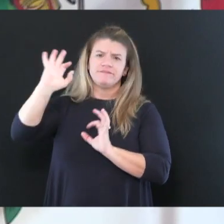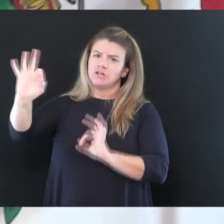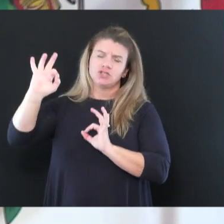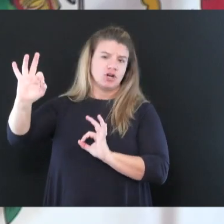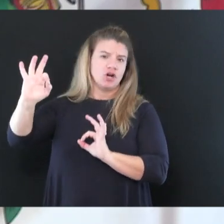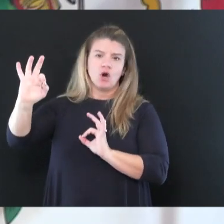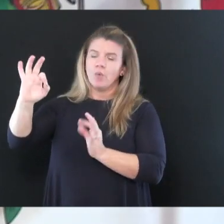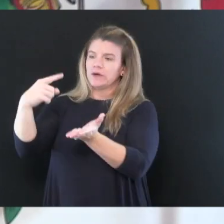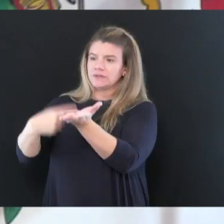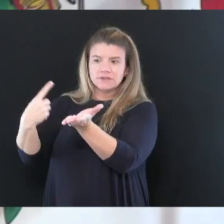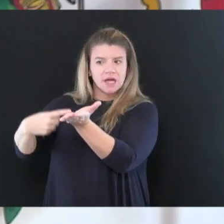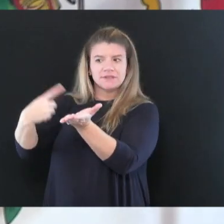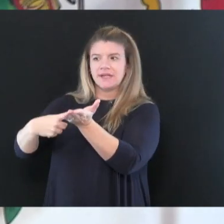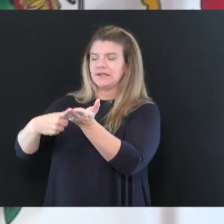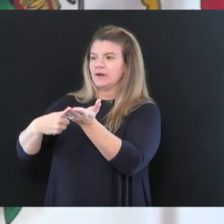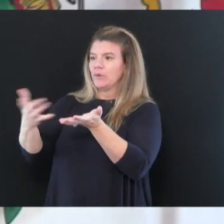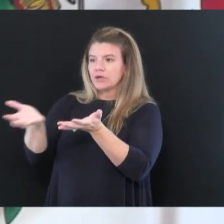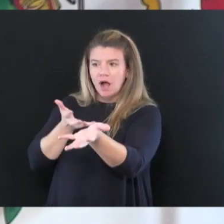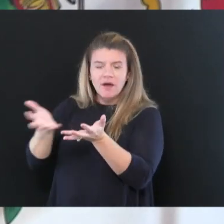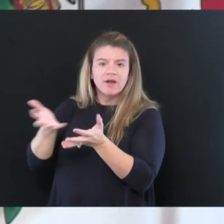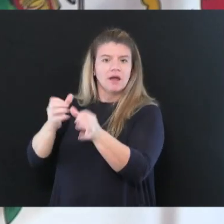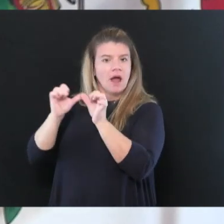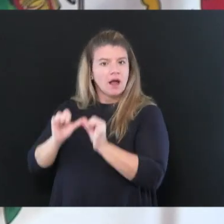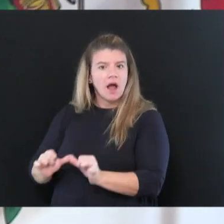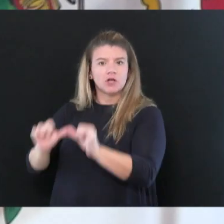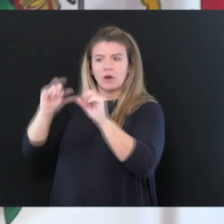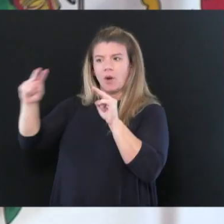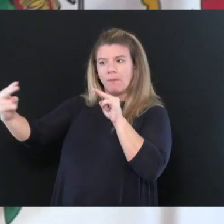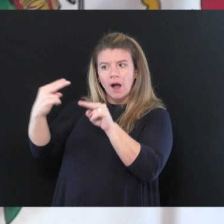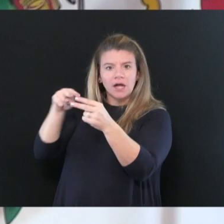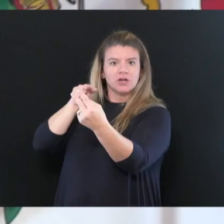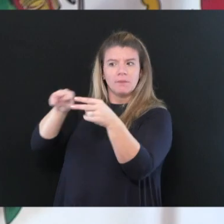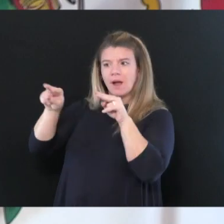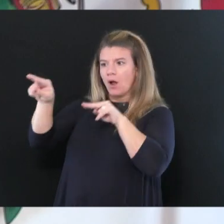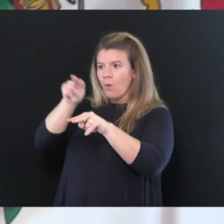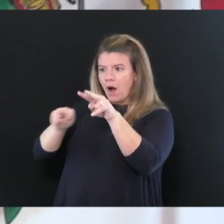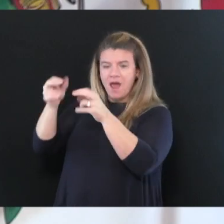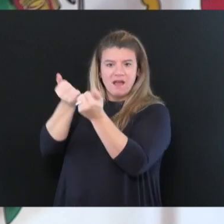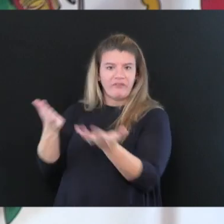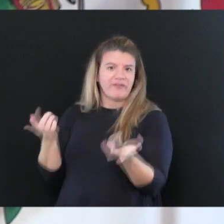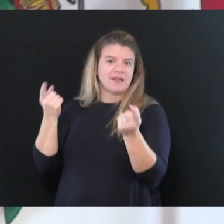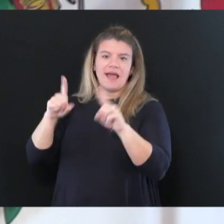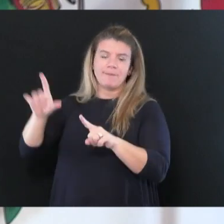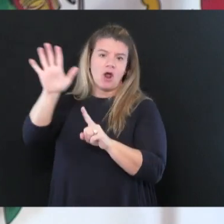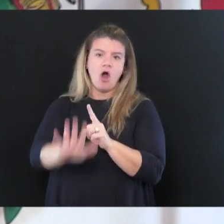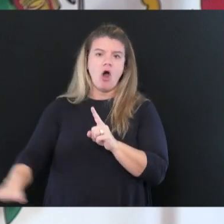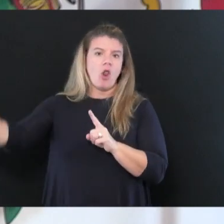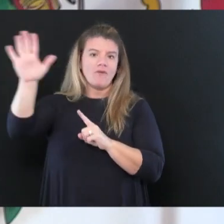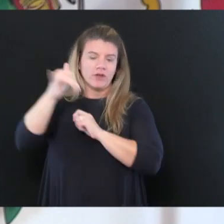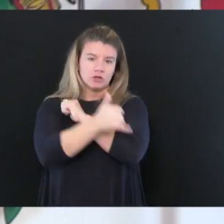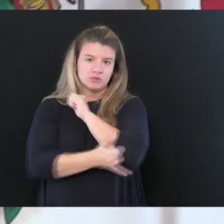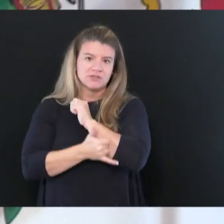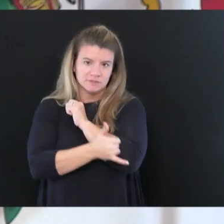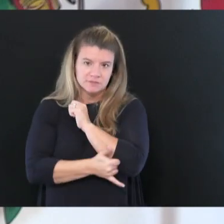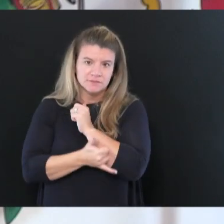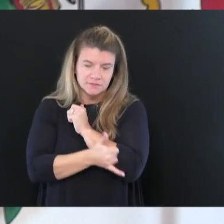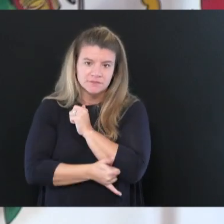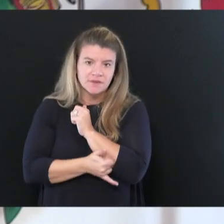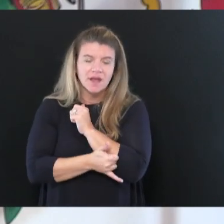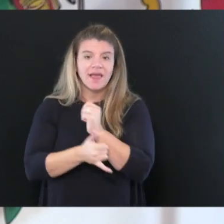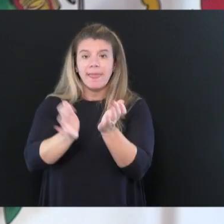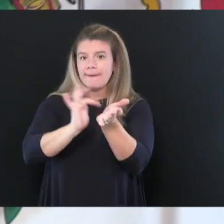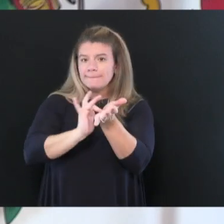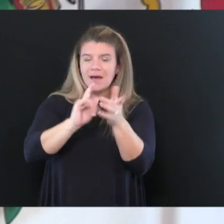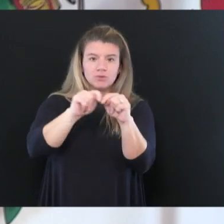we're talking nonstop. We're constantly monitoring everything that's going on all across our country, with our